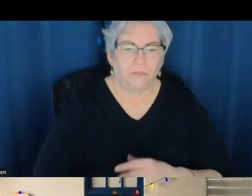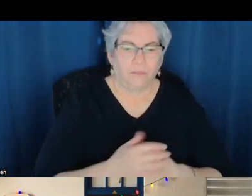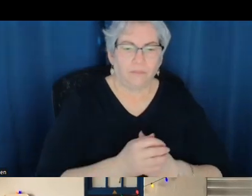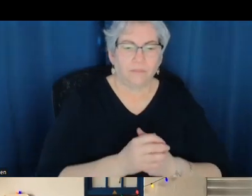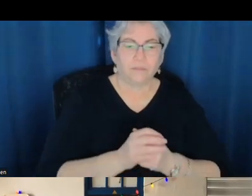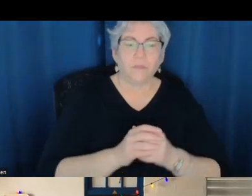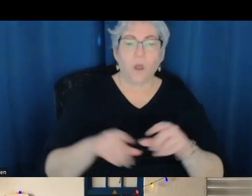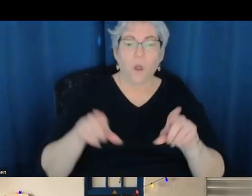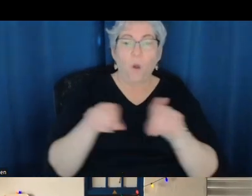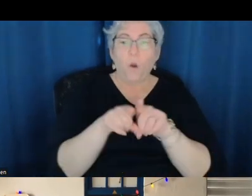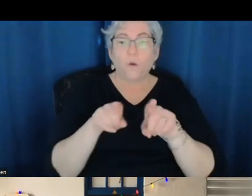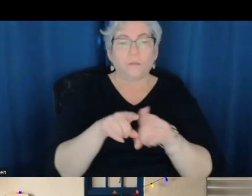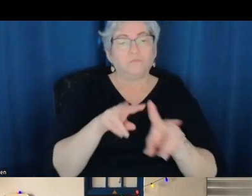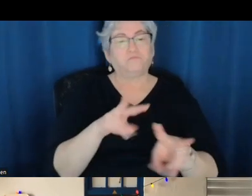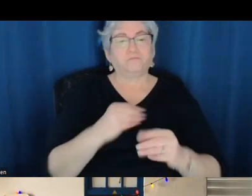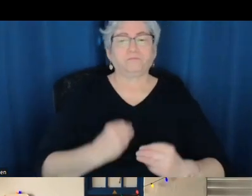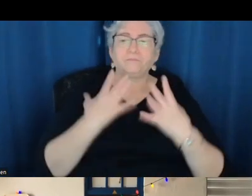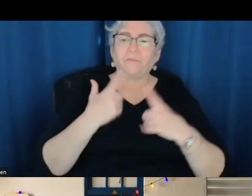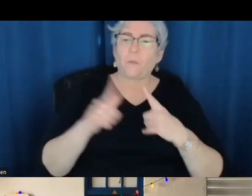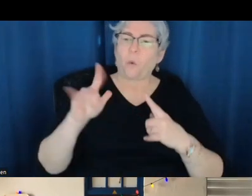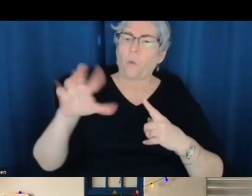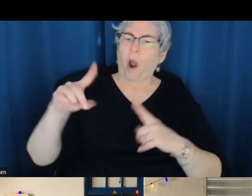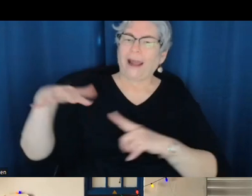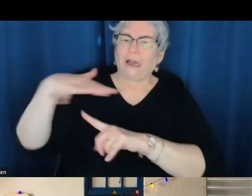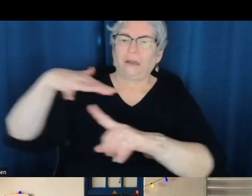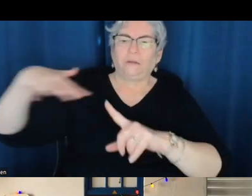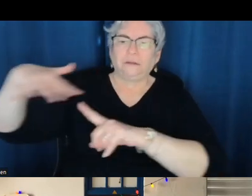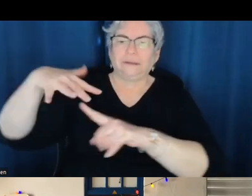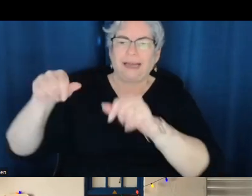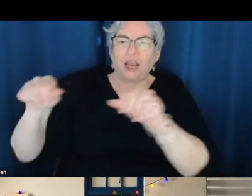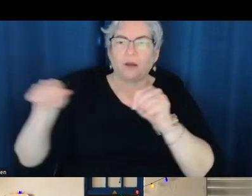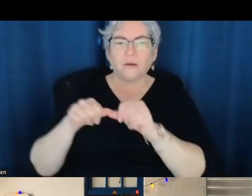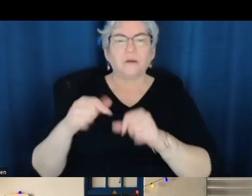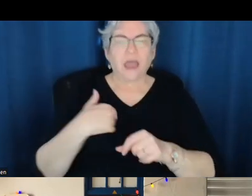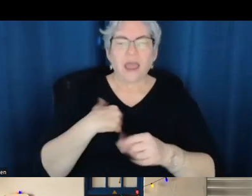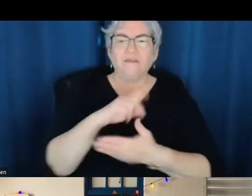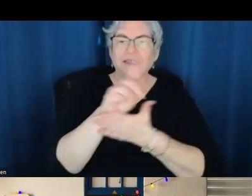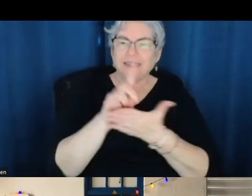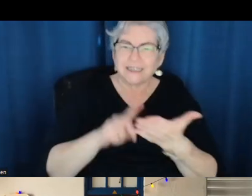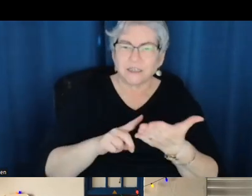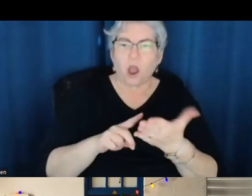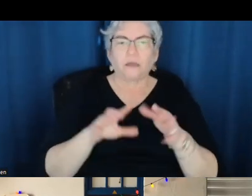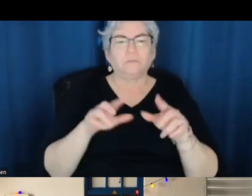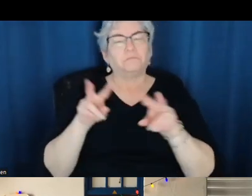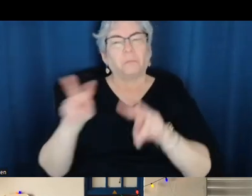In addition to inspiration from wild spaces, it's important to have designed landscapes for